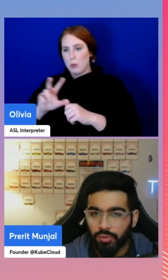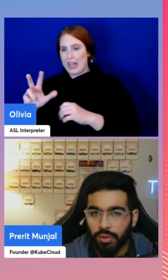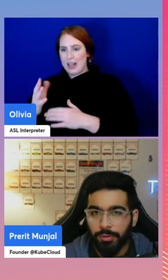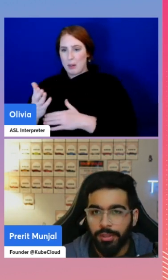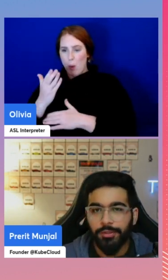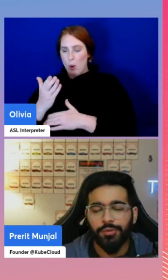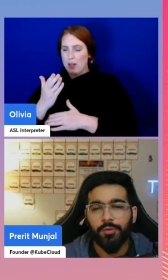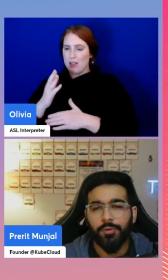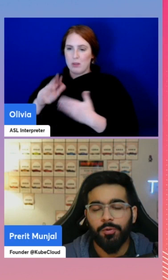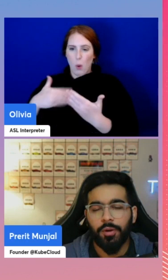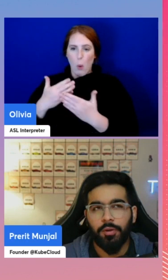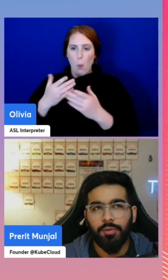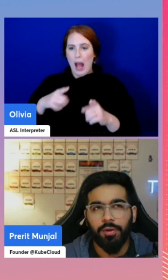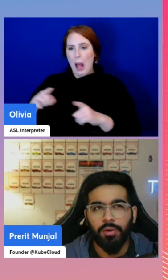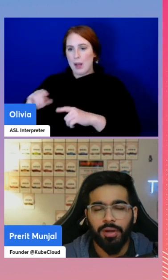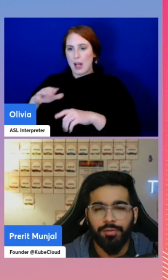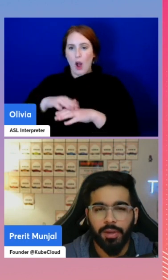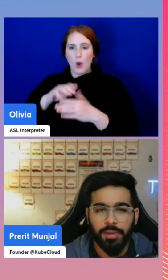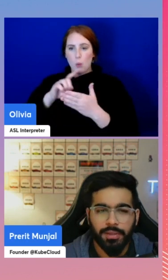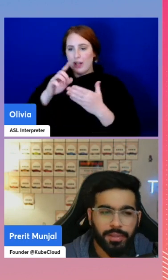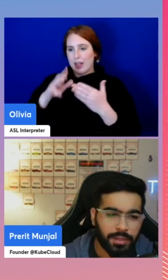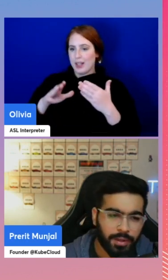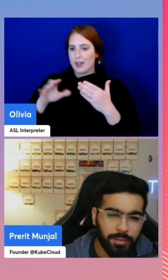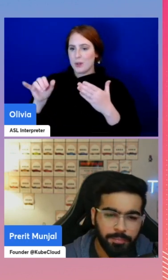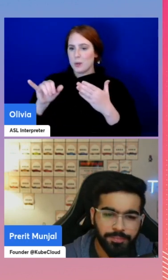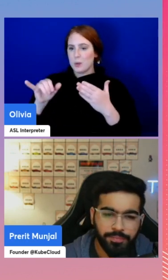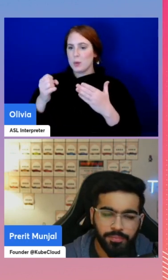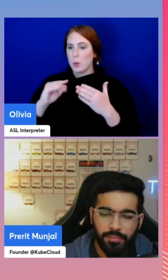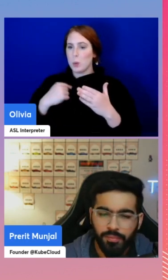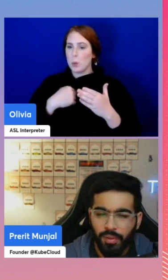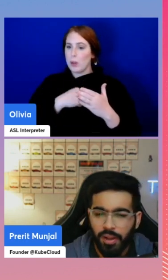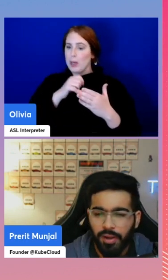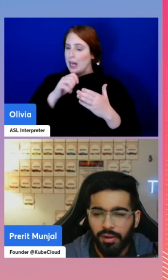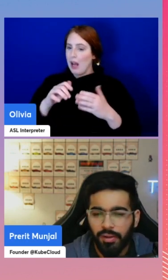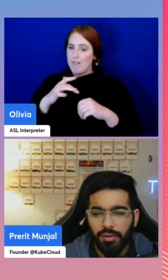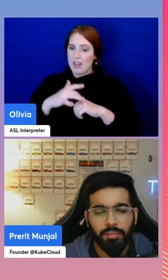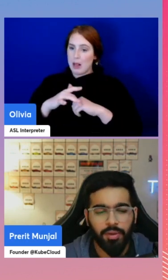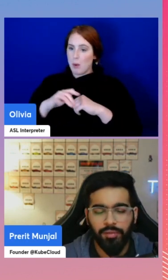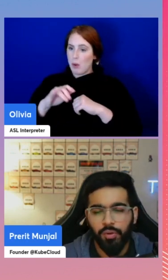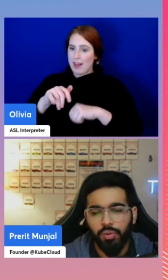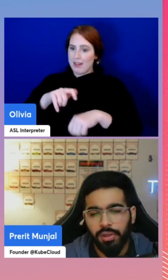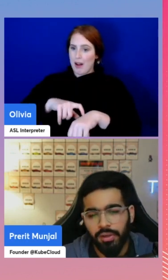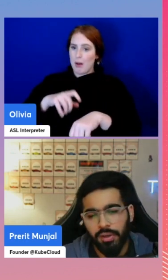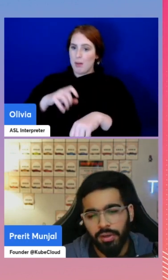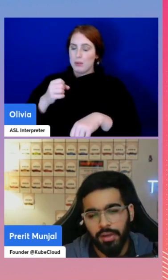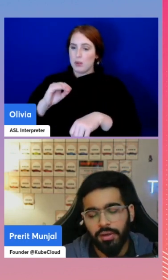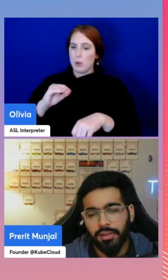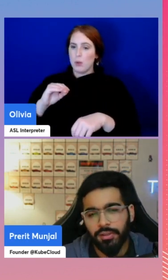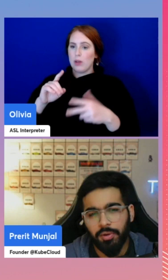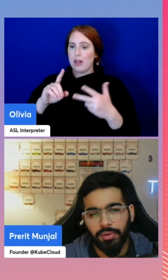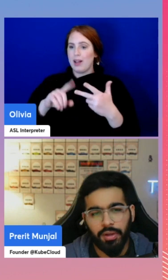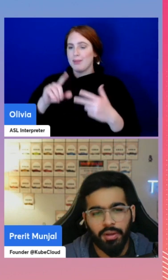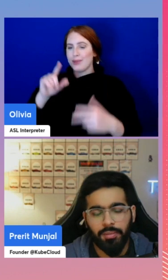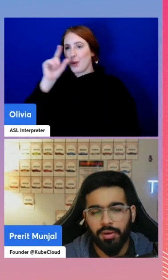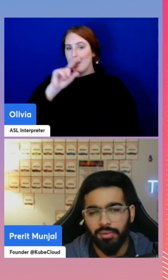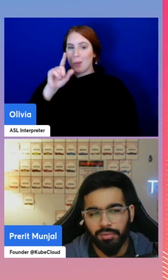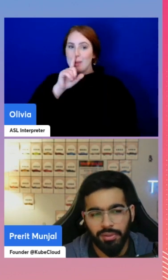and it was on a weekend. So we were not available at that time, and even Google didn't alert